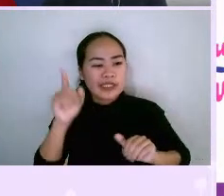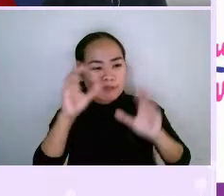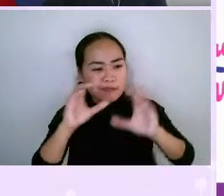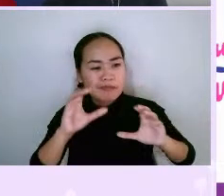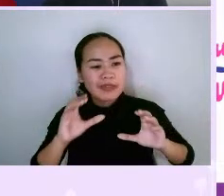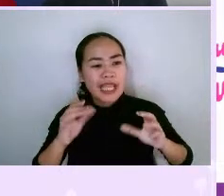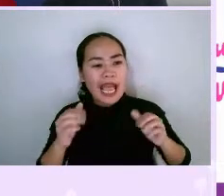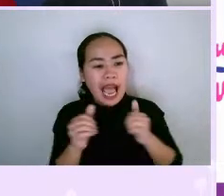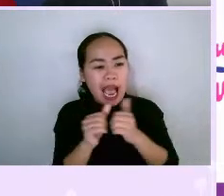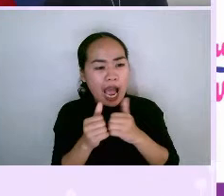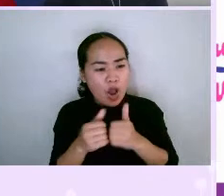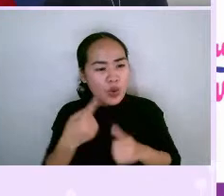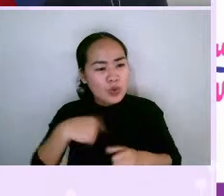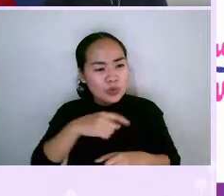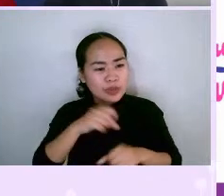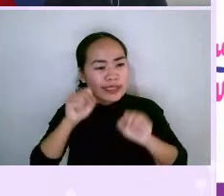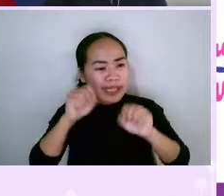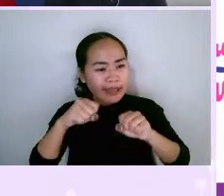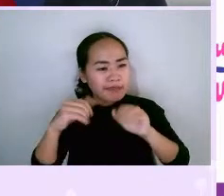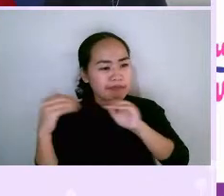equality and empowerment.